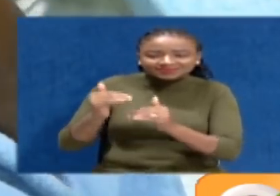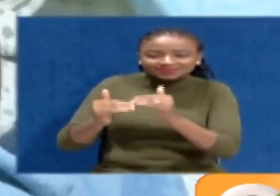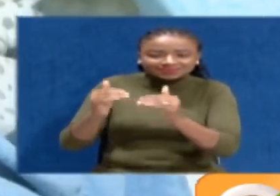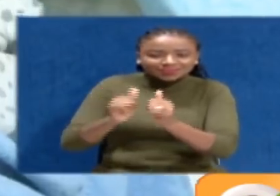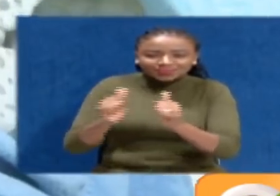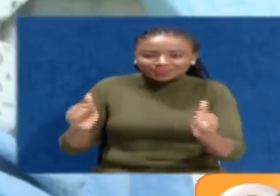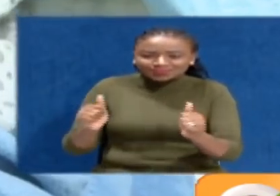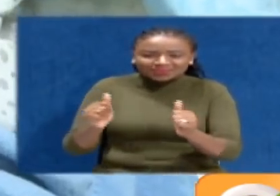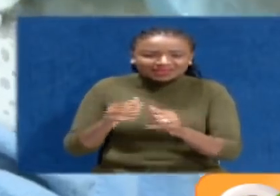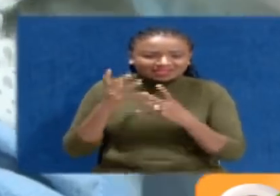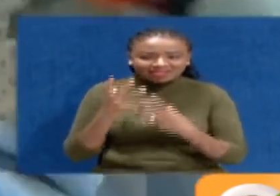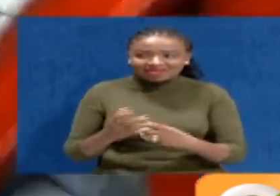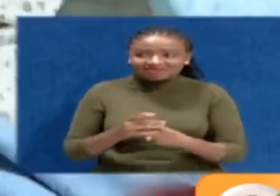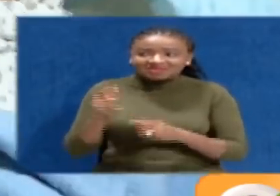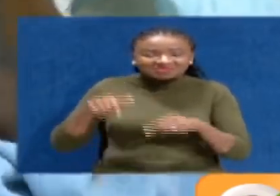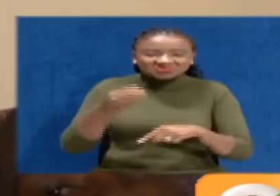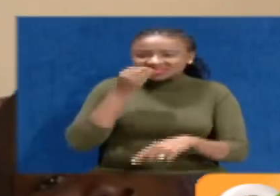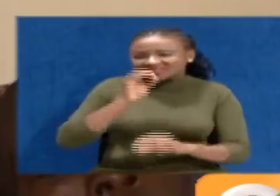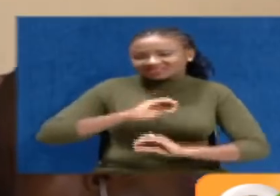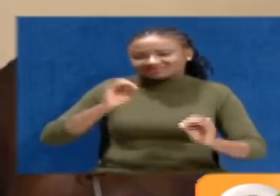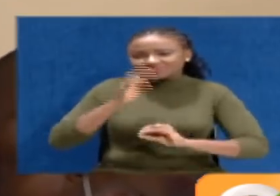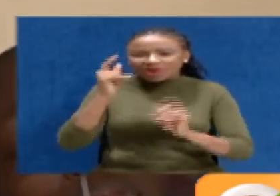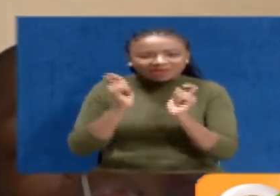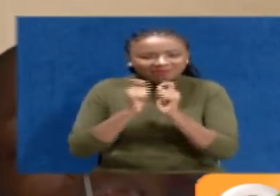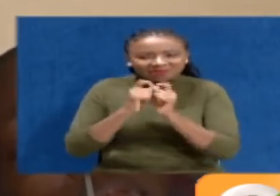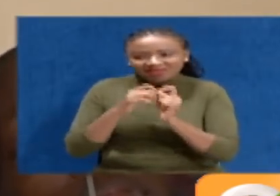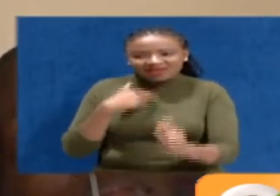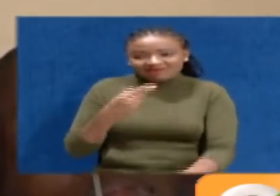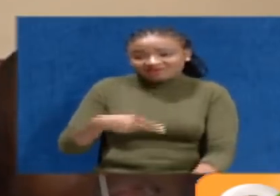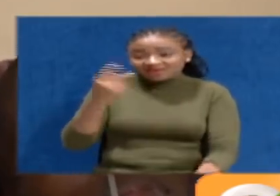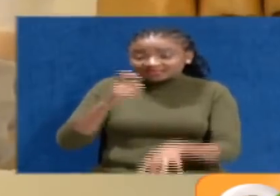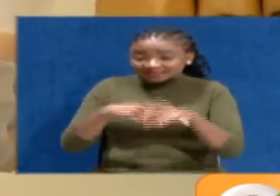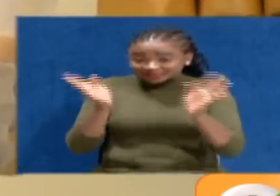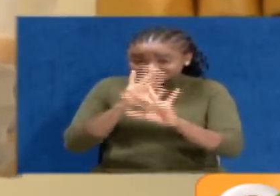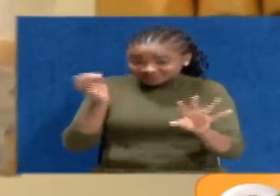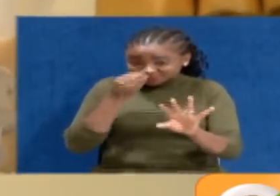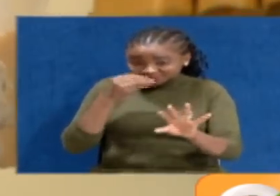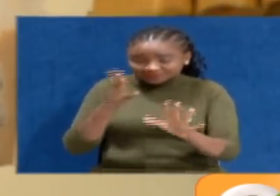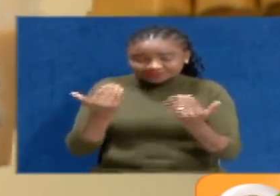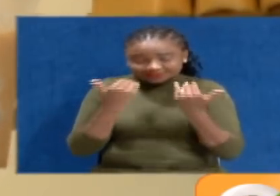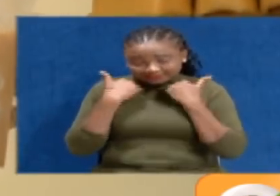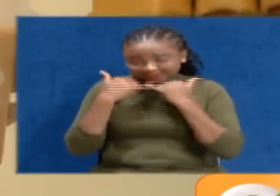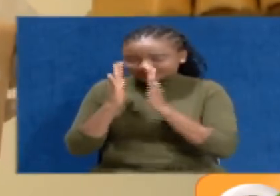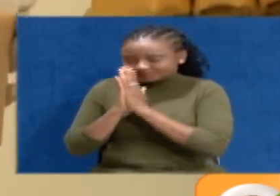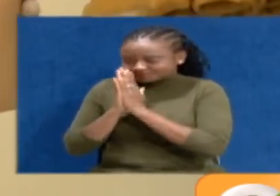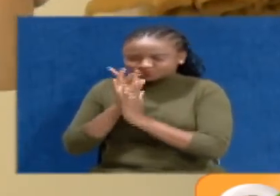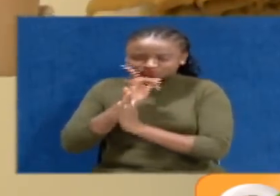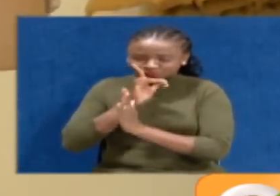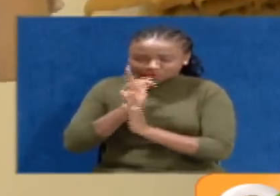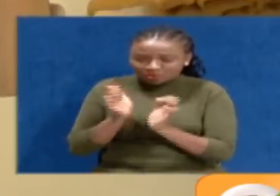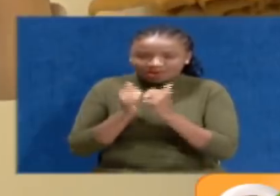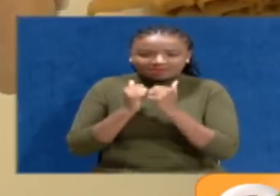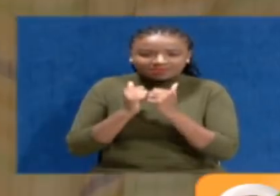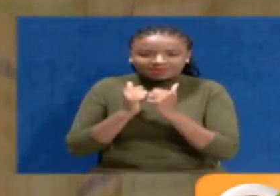eat. The pain is simply too much. Before long, they will finish eating and rest, and pray that tomorrow